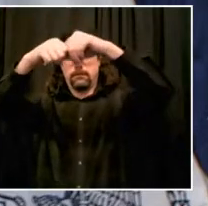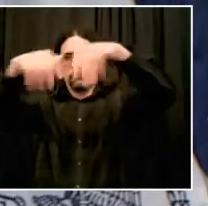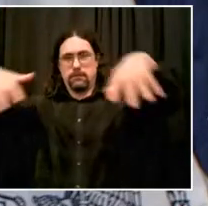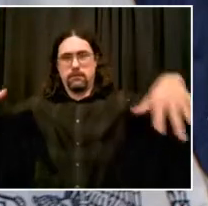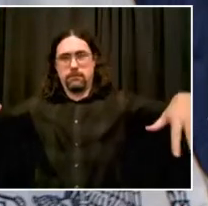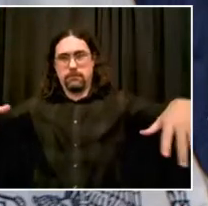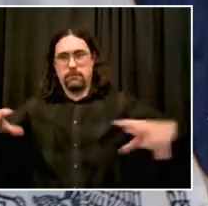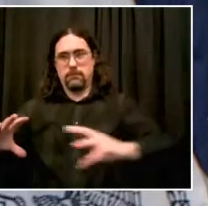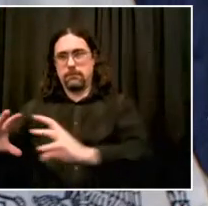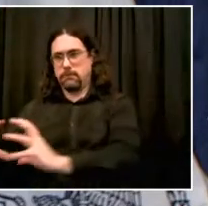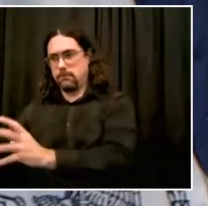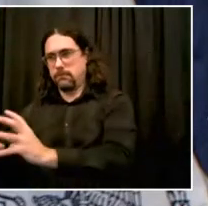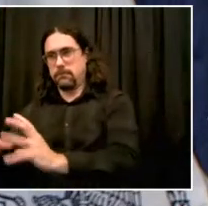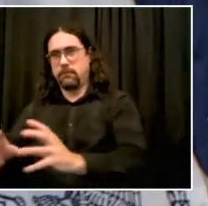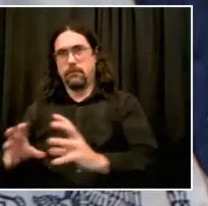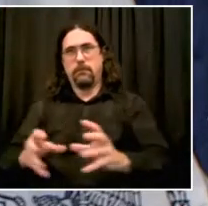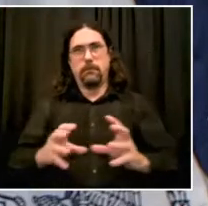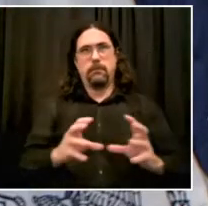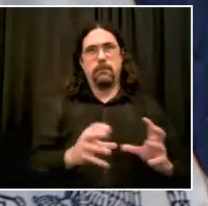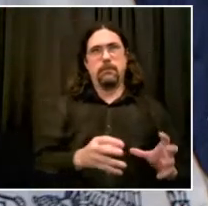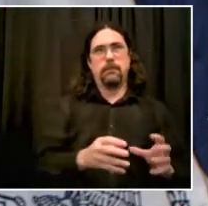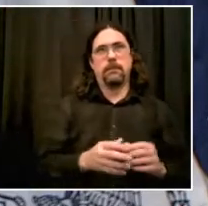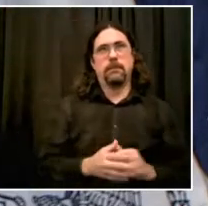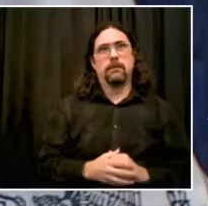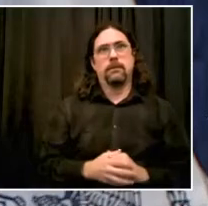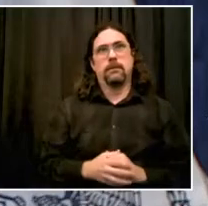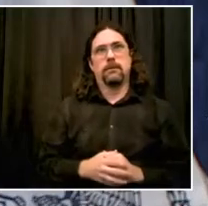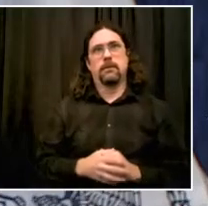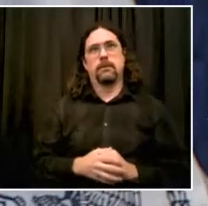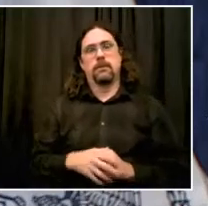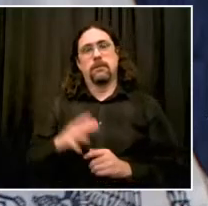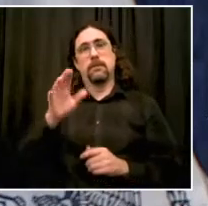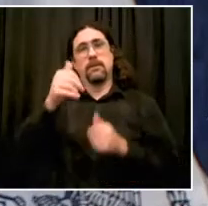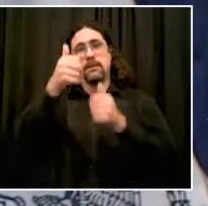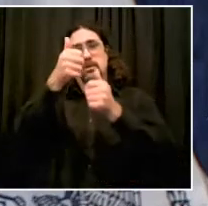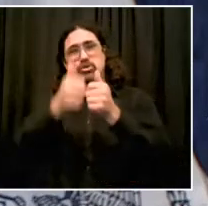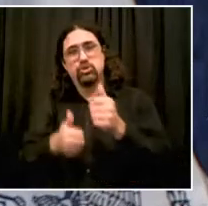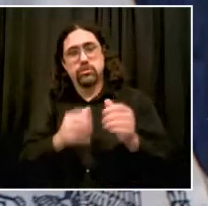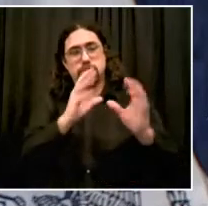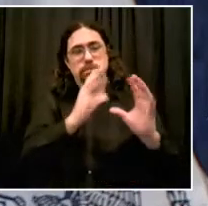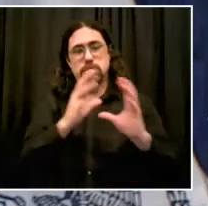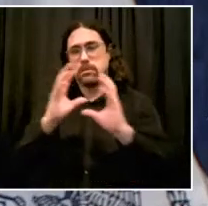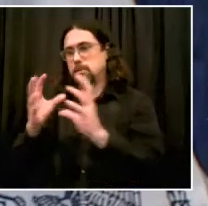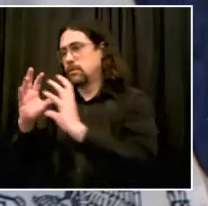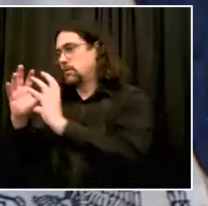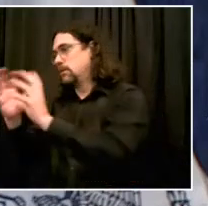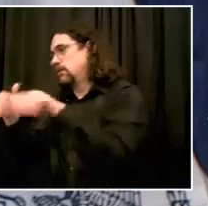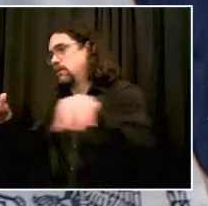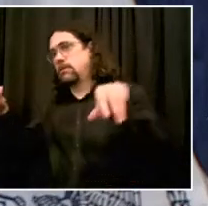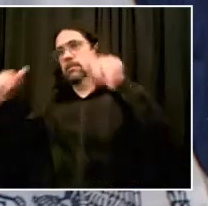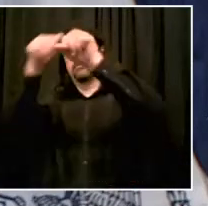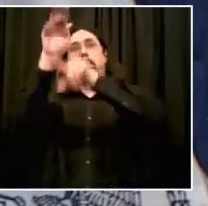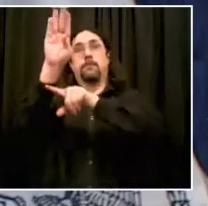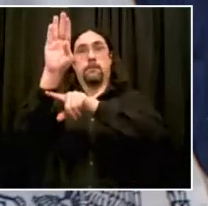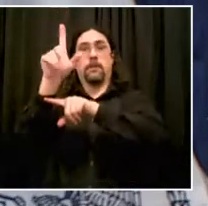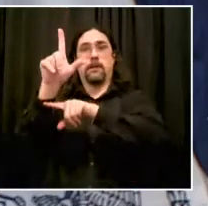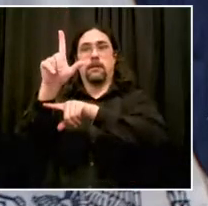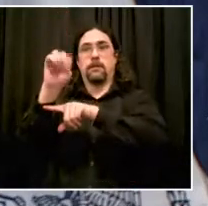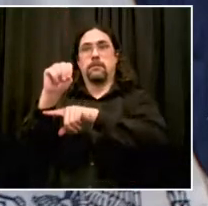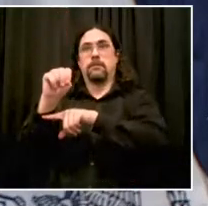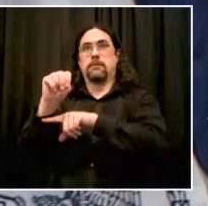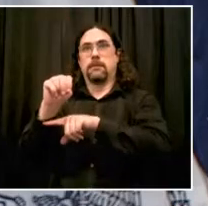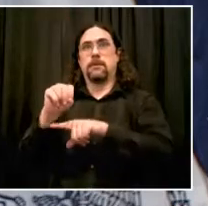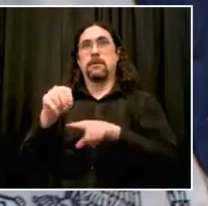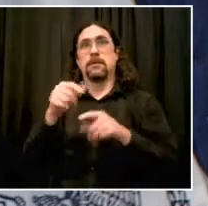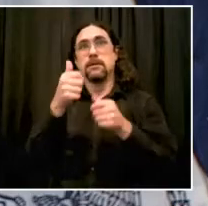African descent were disrespected, disenfranchised, not given their fair share. That must end. It must end now. And that declaration,